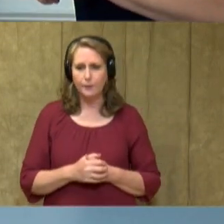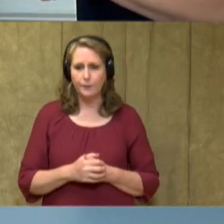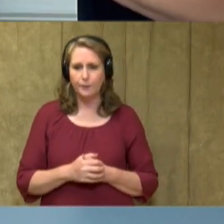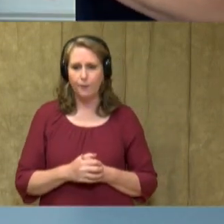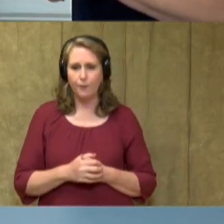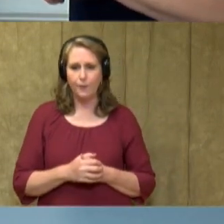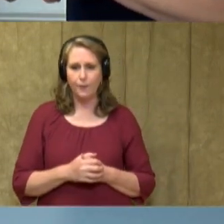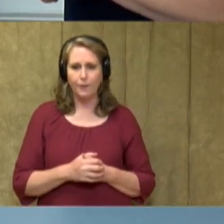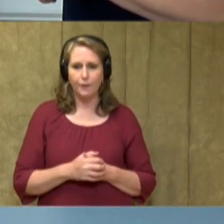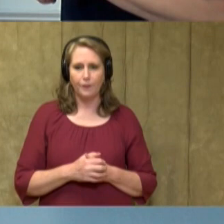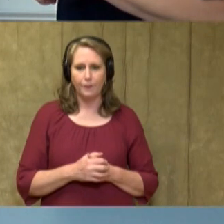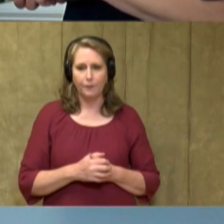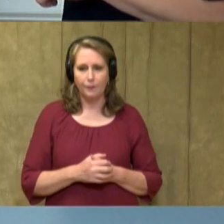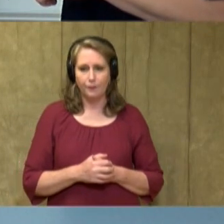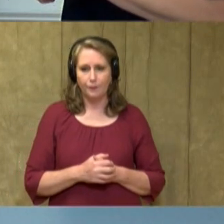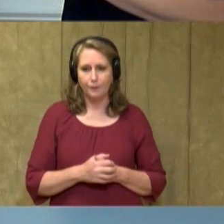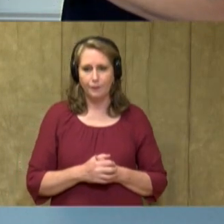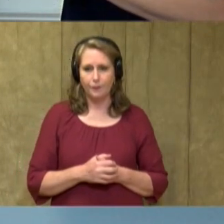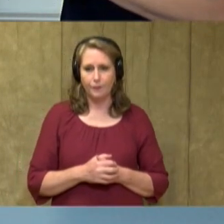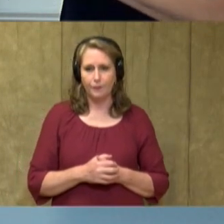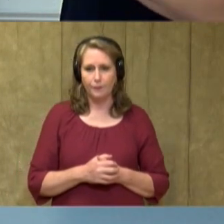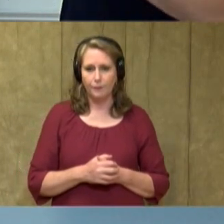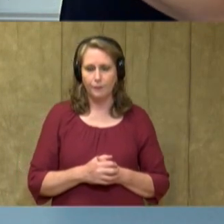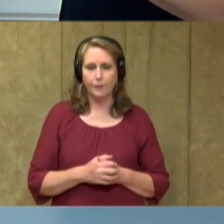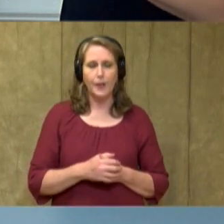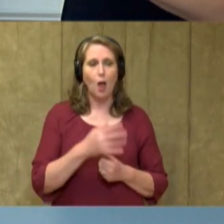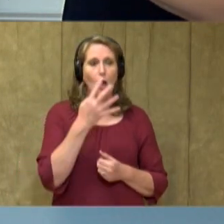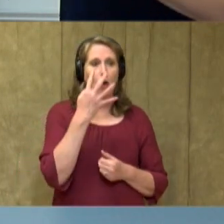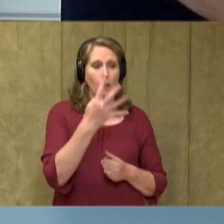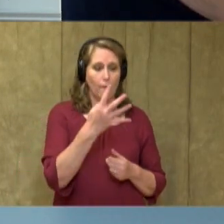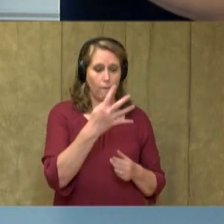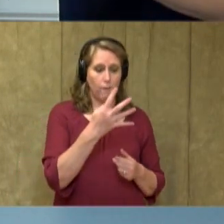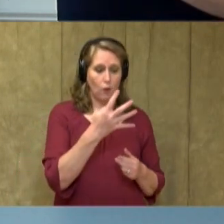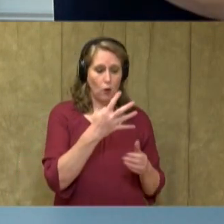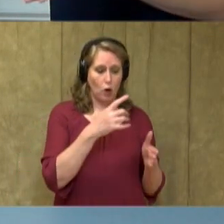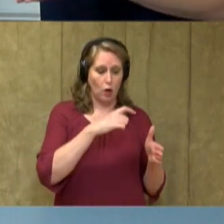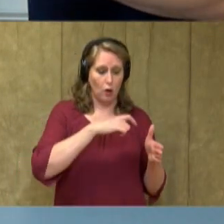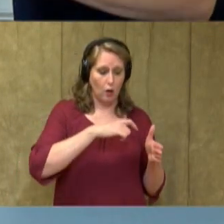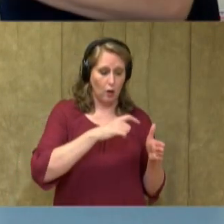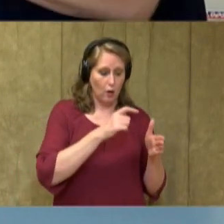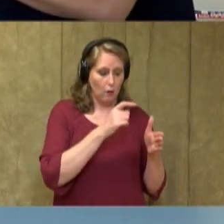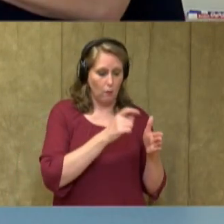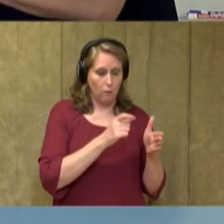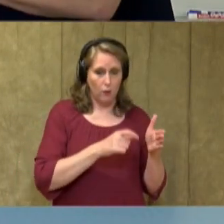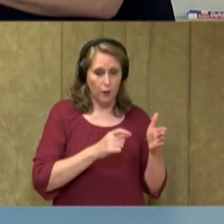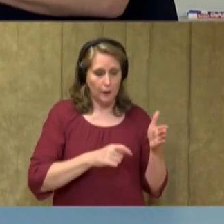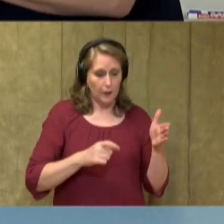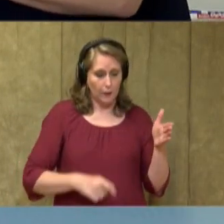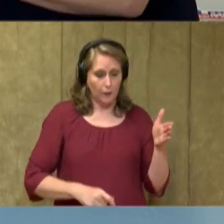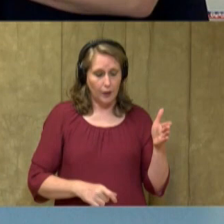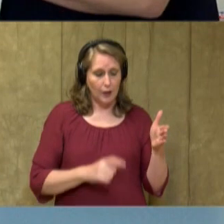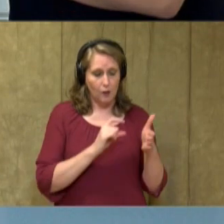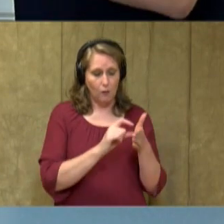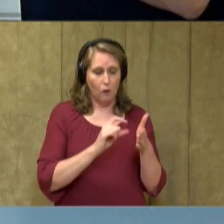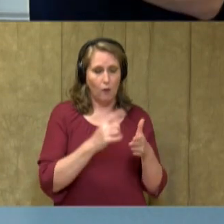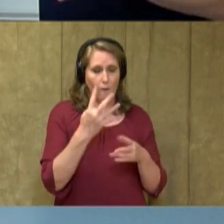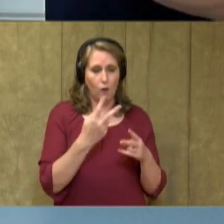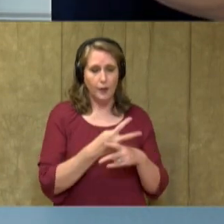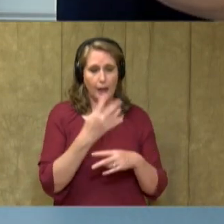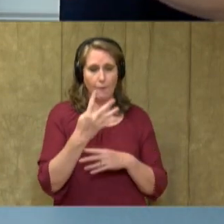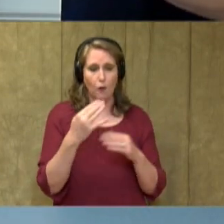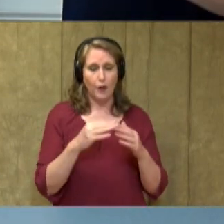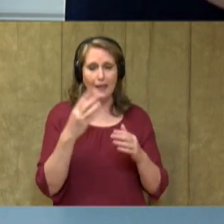All right, so let's see. There are 4 rows of 4 pies. 4 times 4